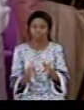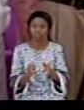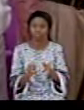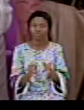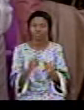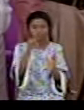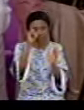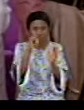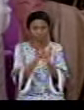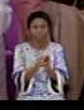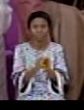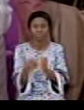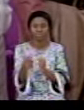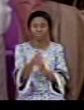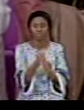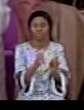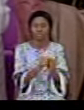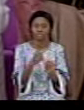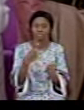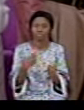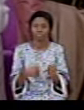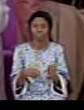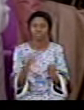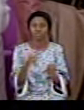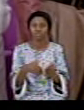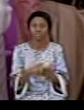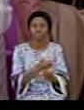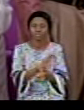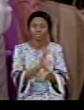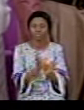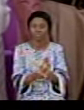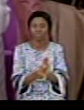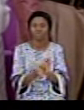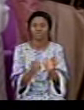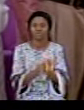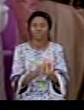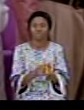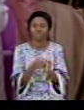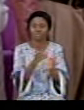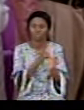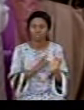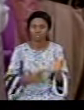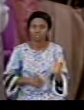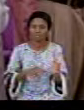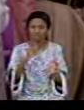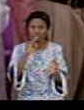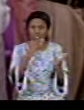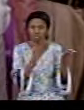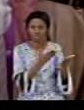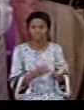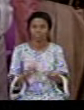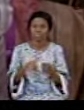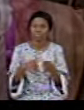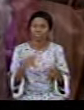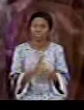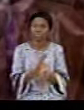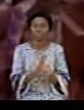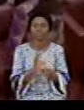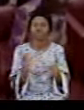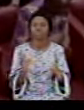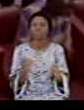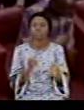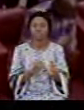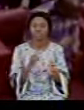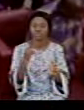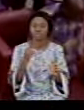is bringing into the church globally in every part. It takes personal commitment,